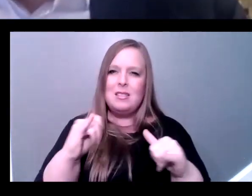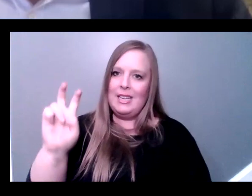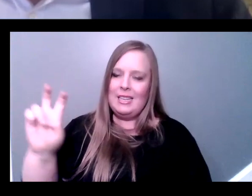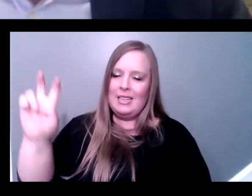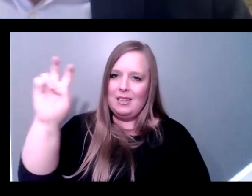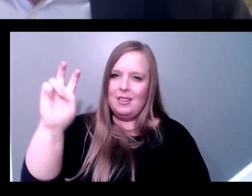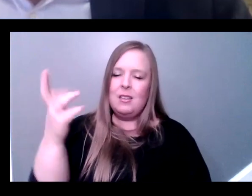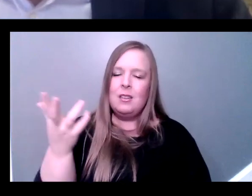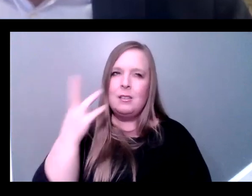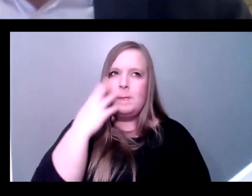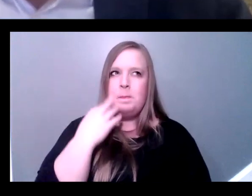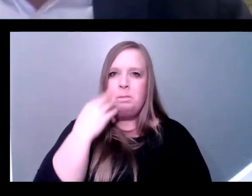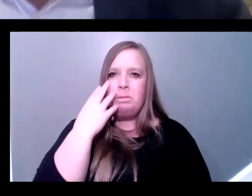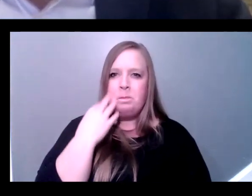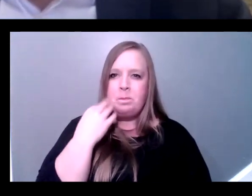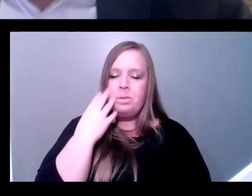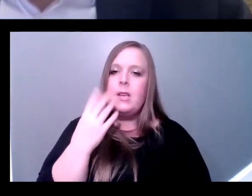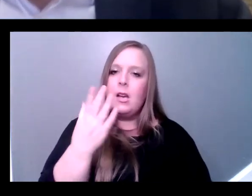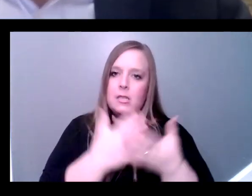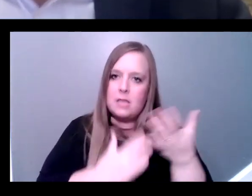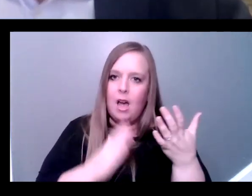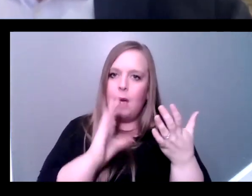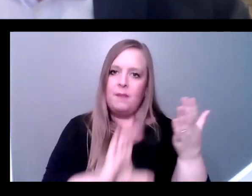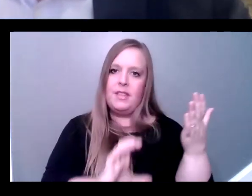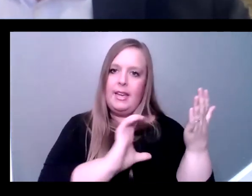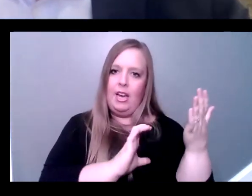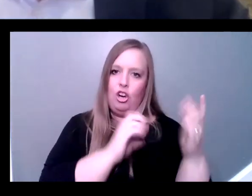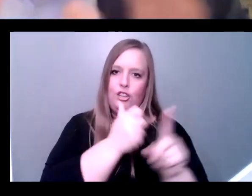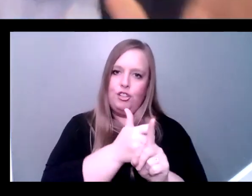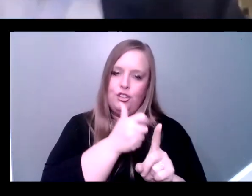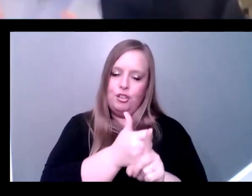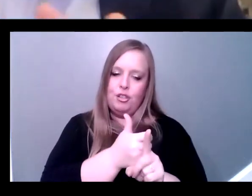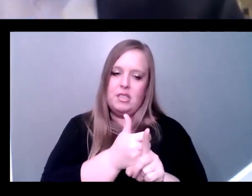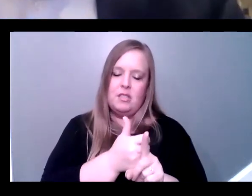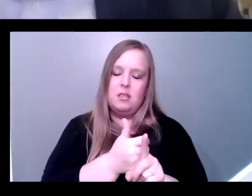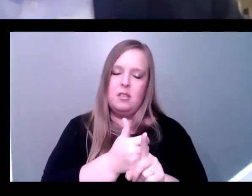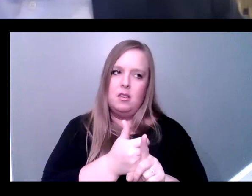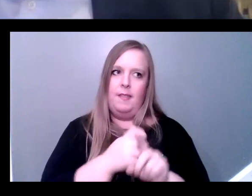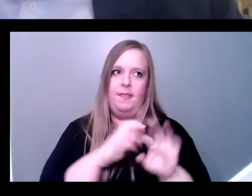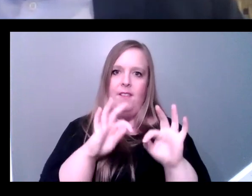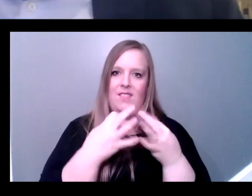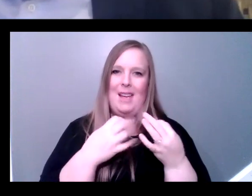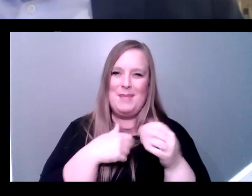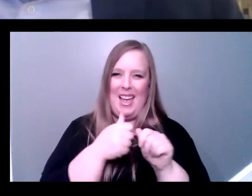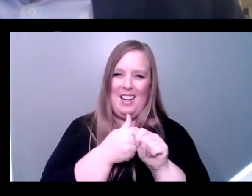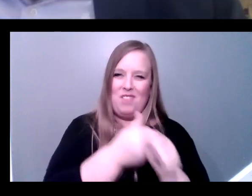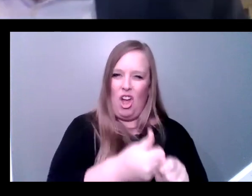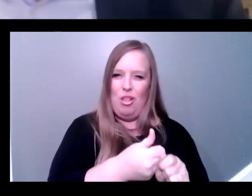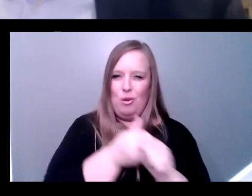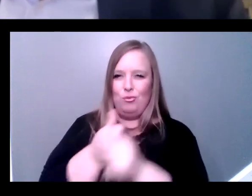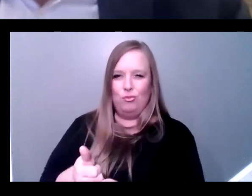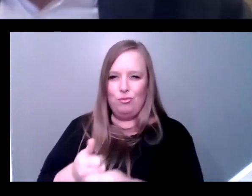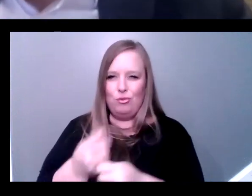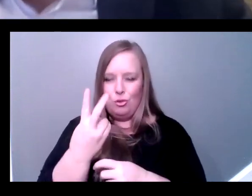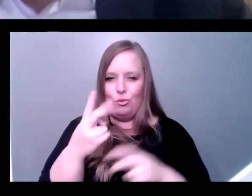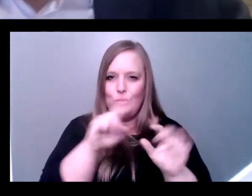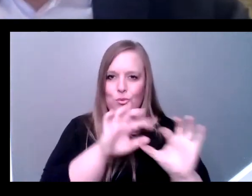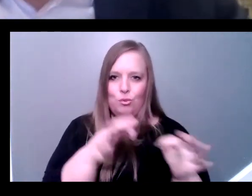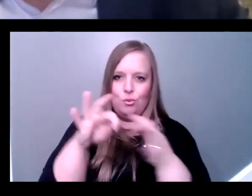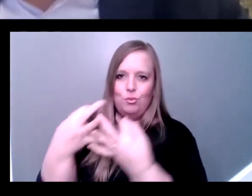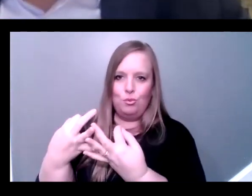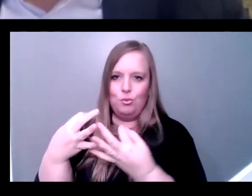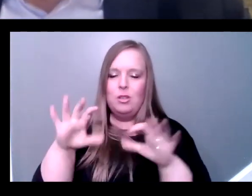So lastly, I'm doing my part to give voice to truth, and I am doing that through the book that recently was published and still we rise.